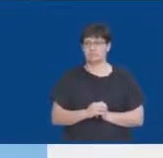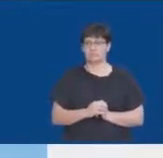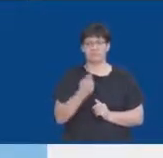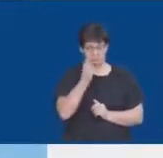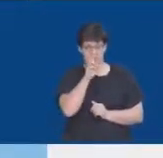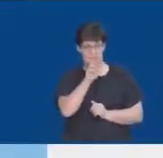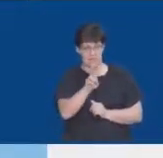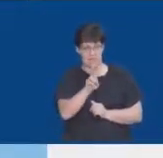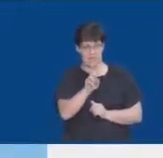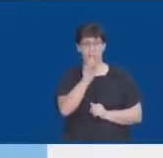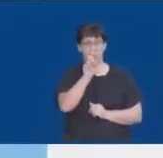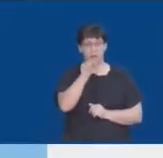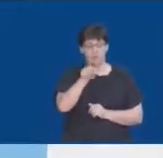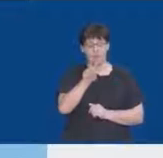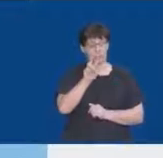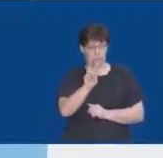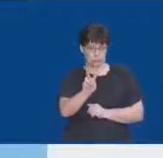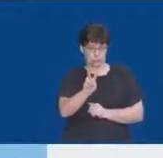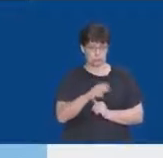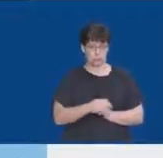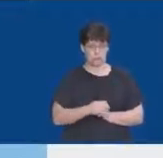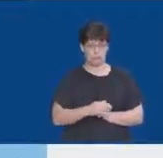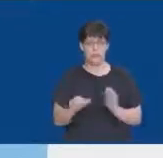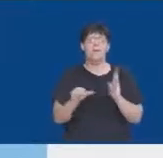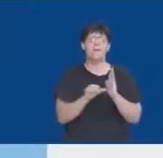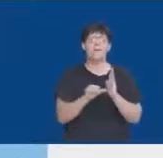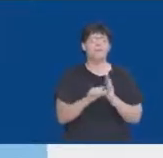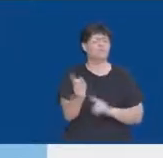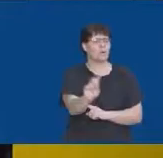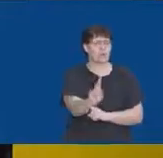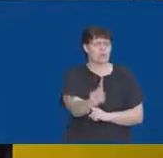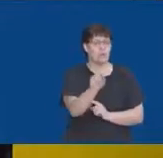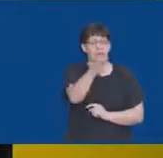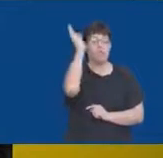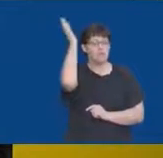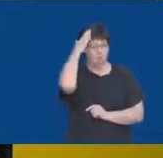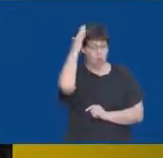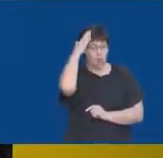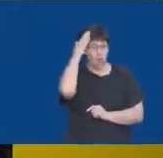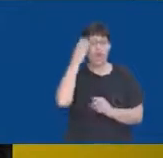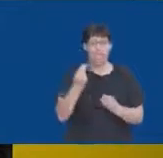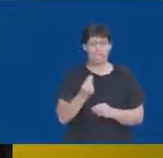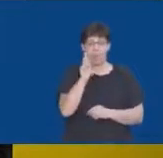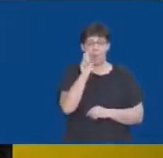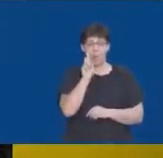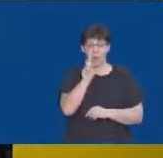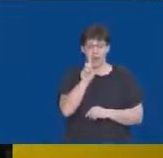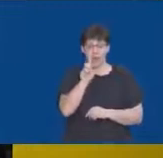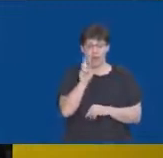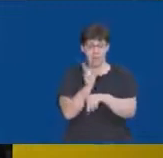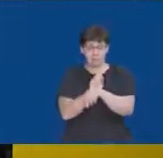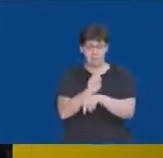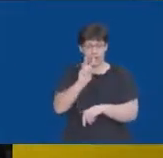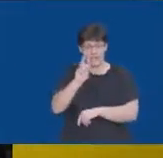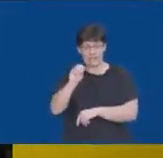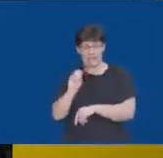And then I can see that I get 1.2. Now, what's important about this is we now know that we've got 1.2 minutes per mark. So